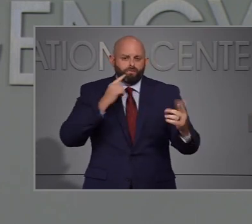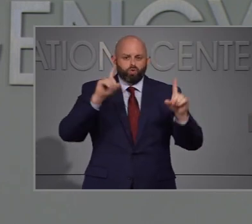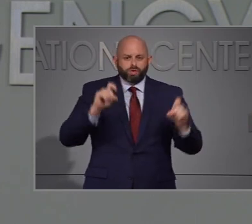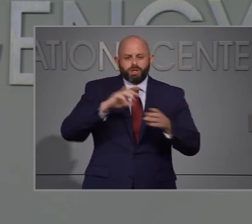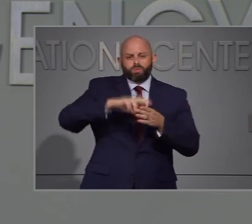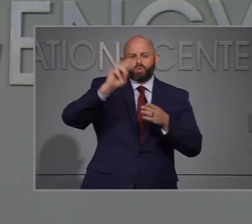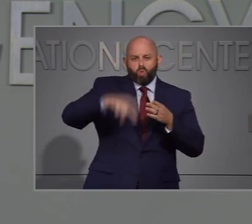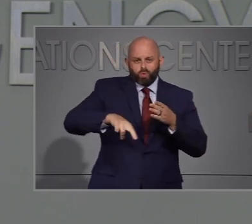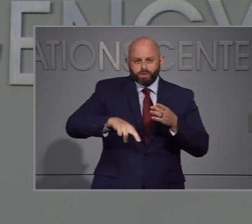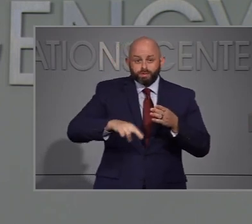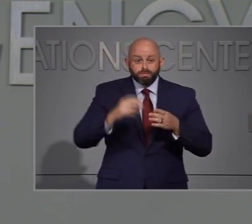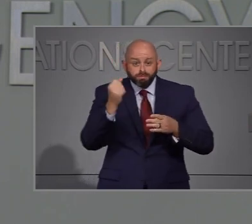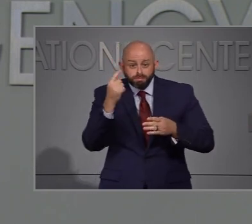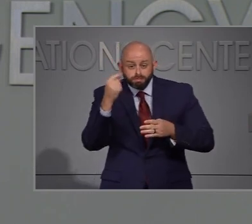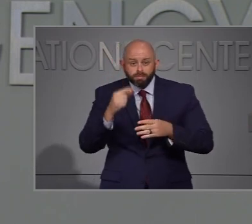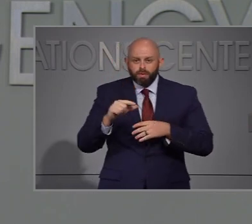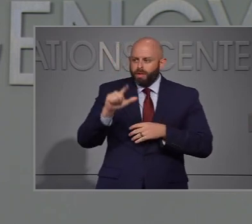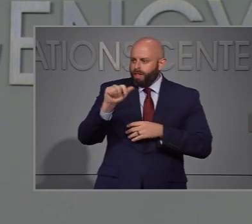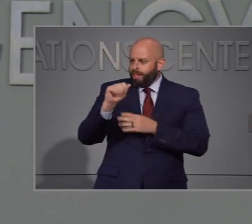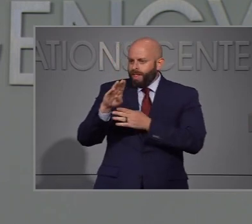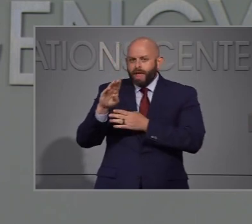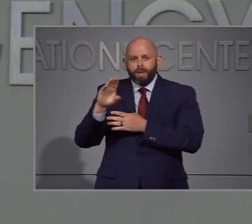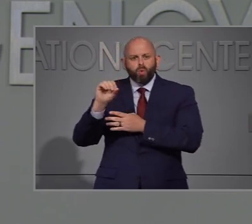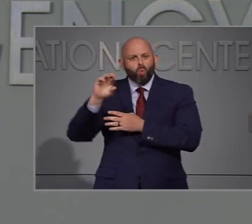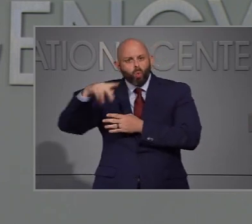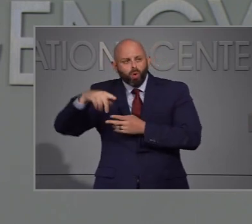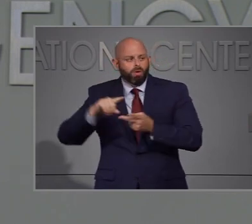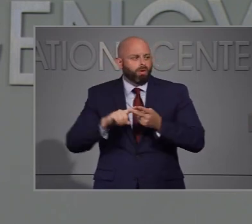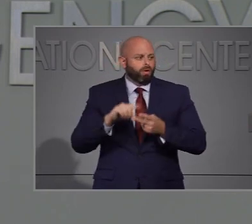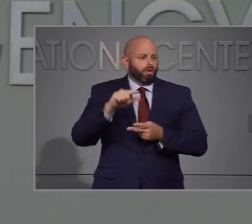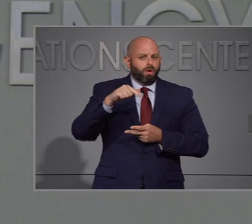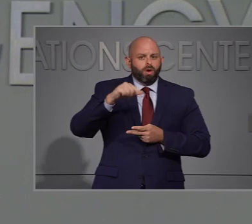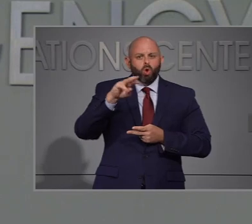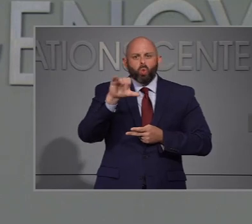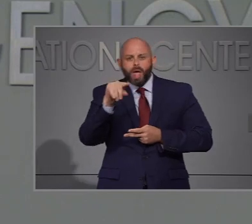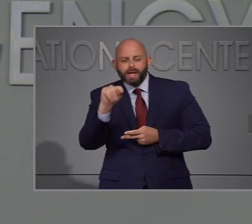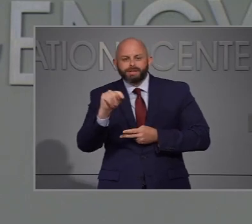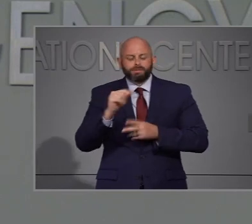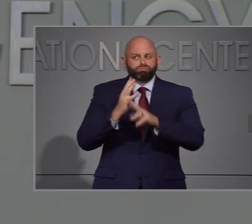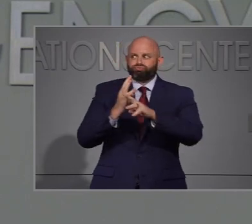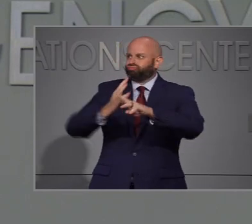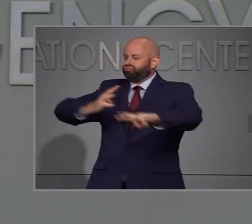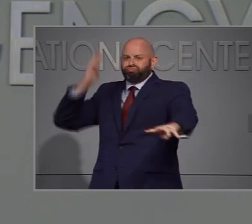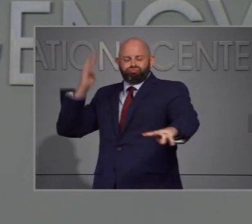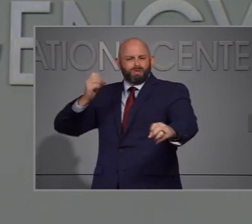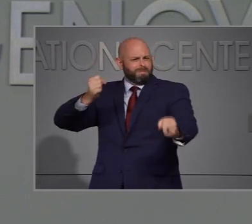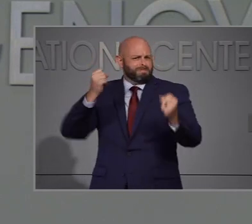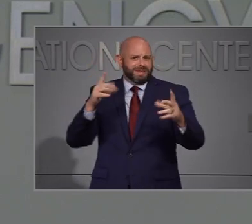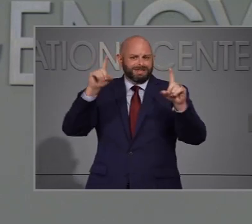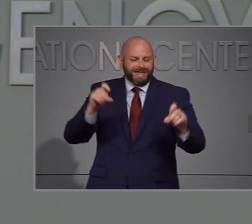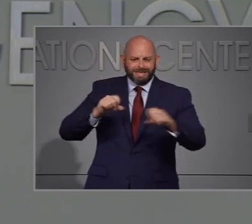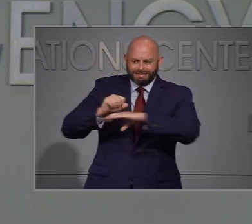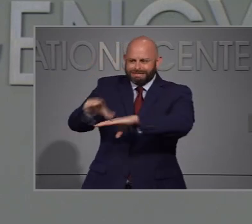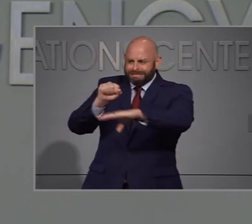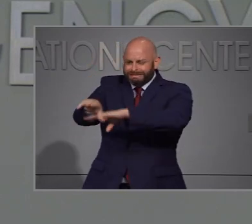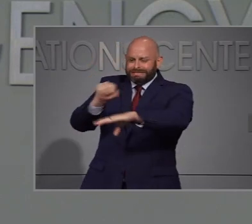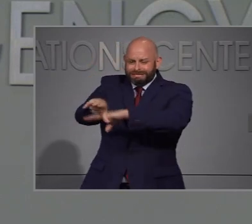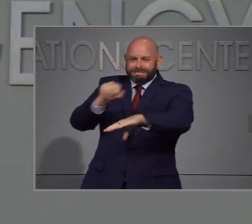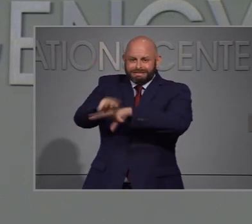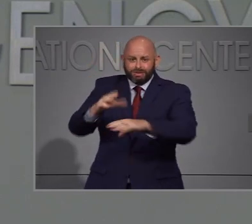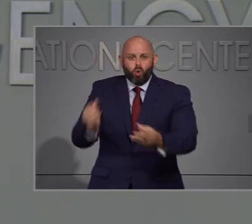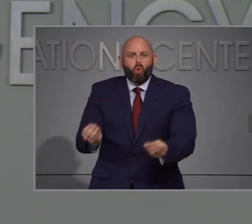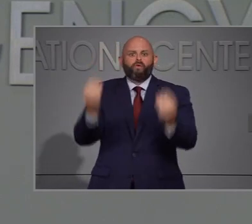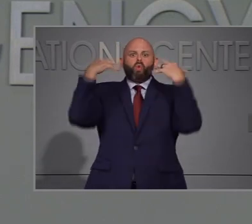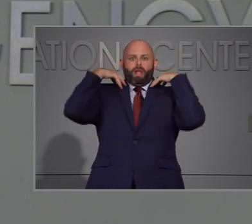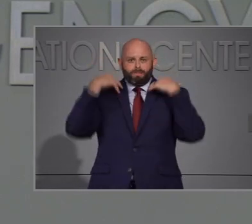commercial labs are swamped and our hospital labs are having supply challenges. These are not issues that are unique to North Carolina